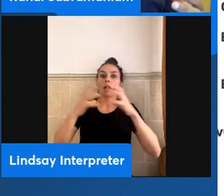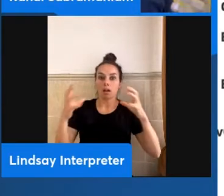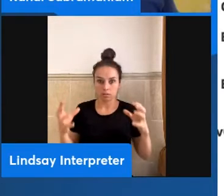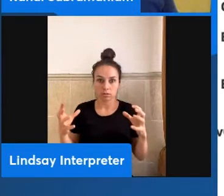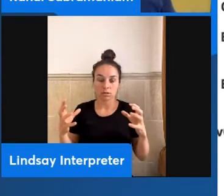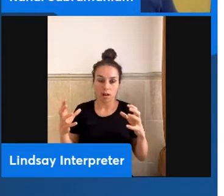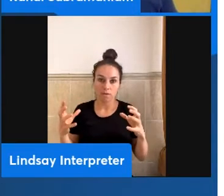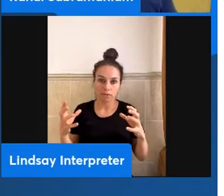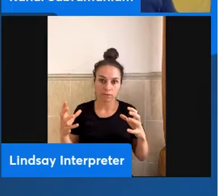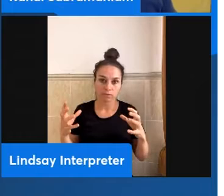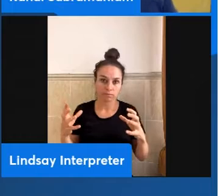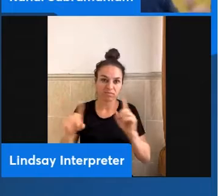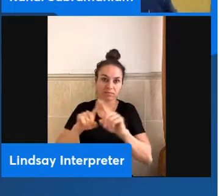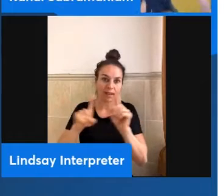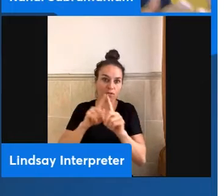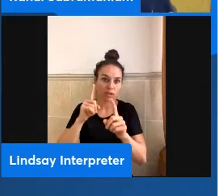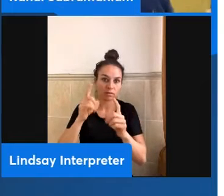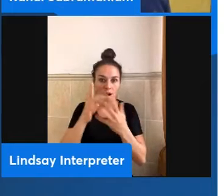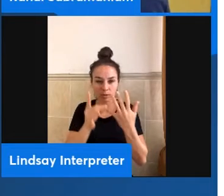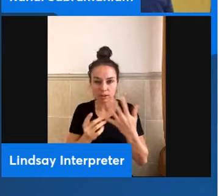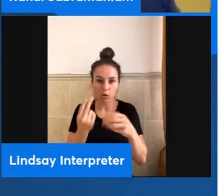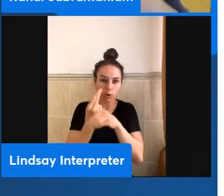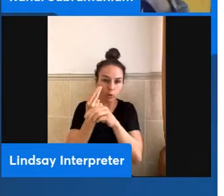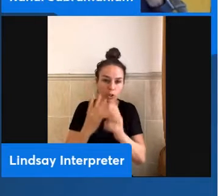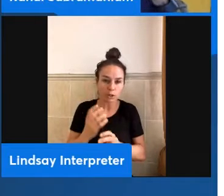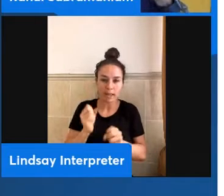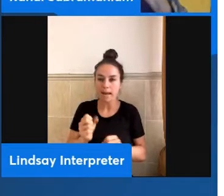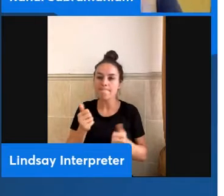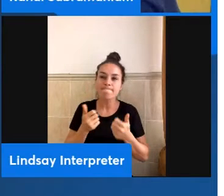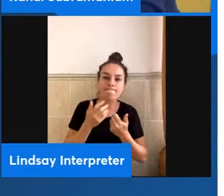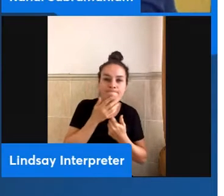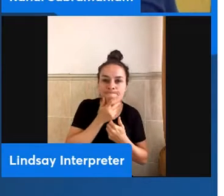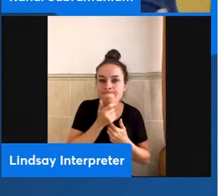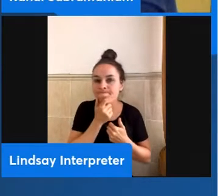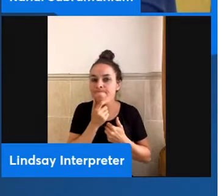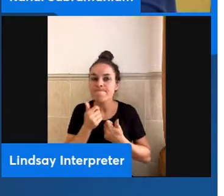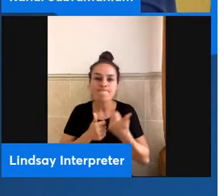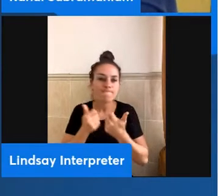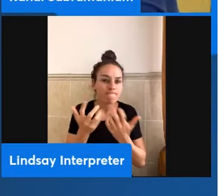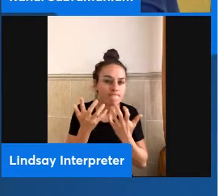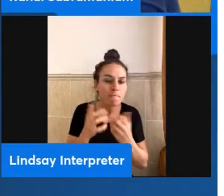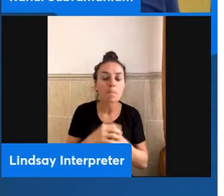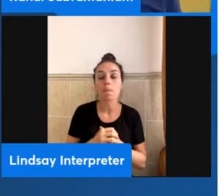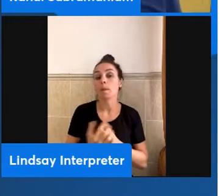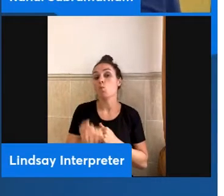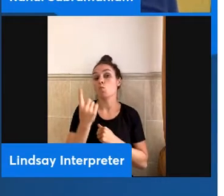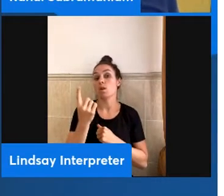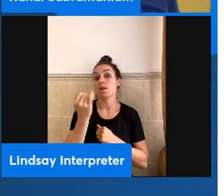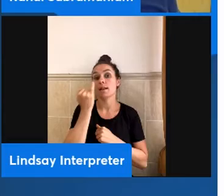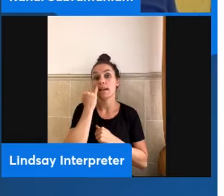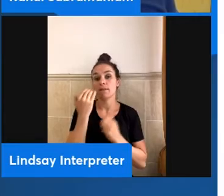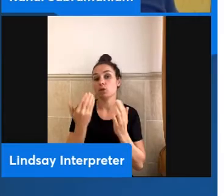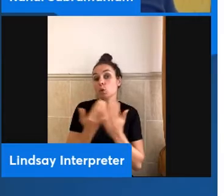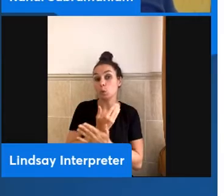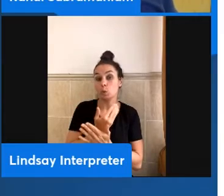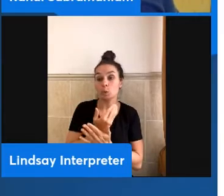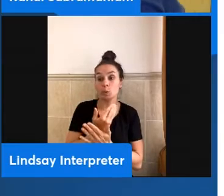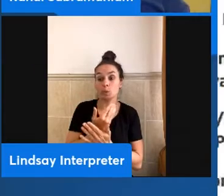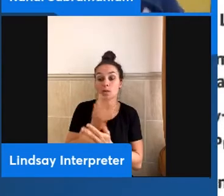to users to go pick whatever they want. Now, one thing I would say if you're starting afresh, pick the latest